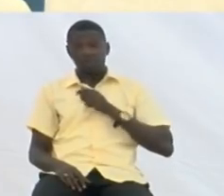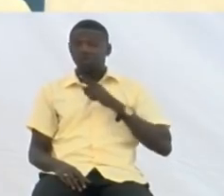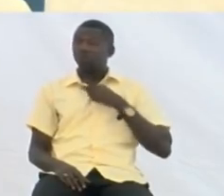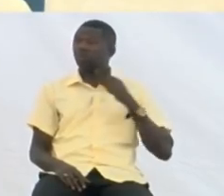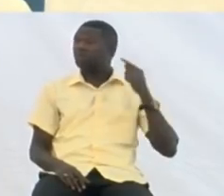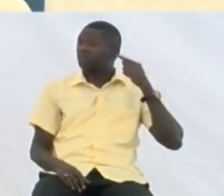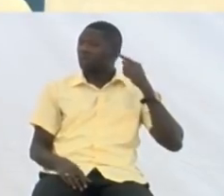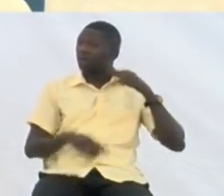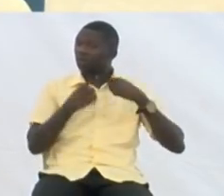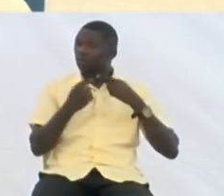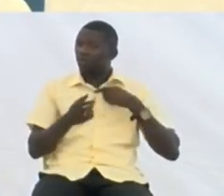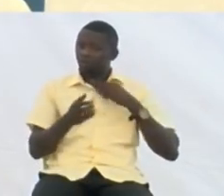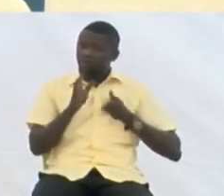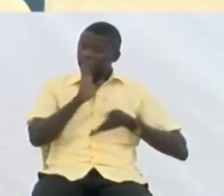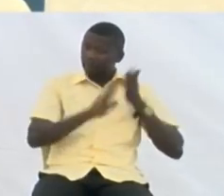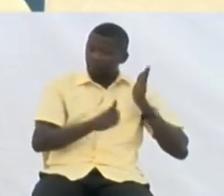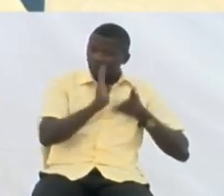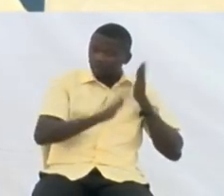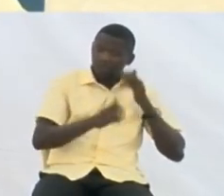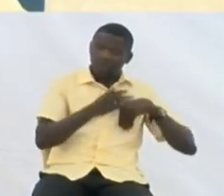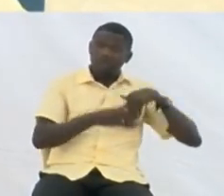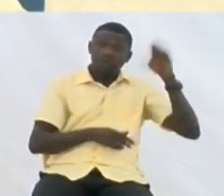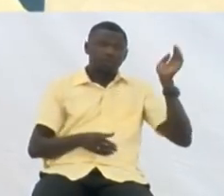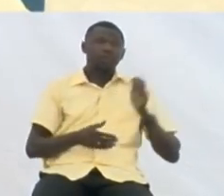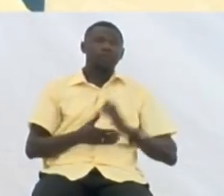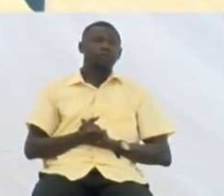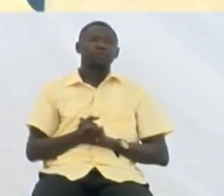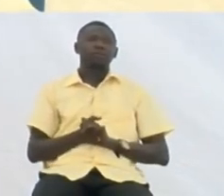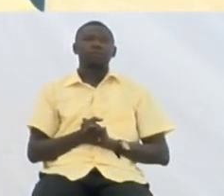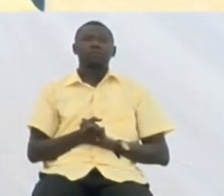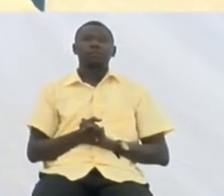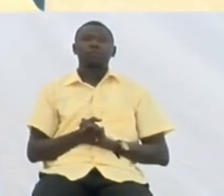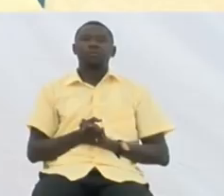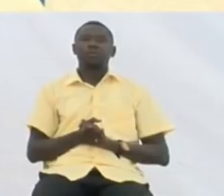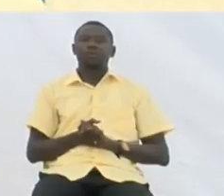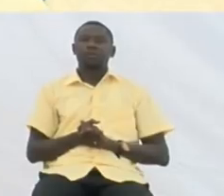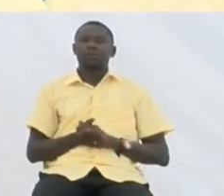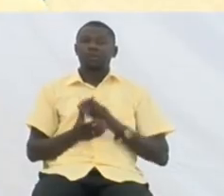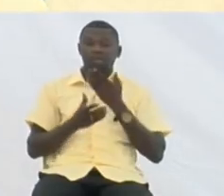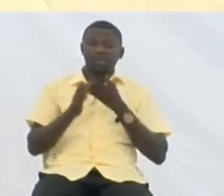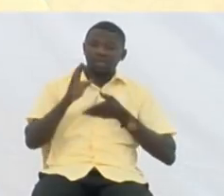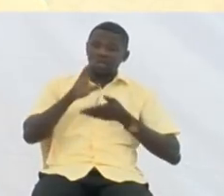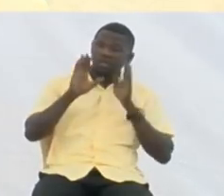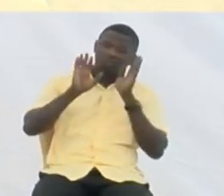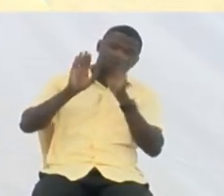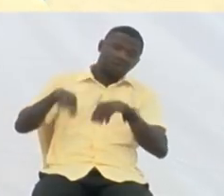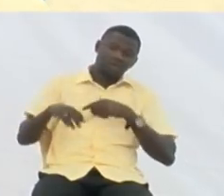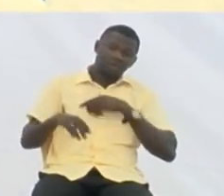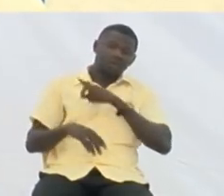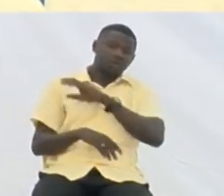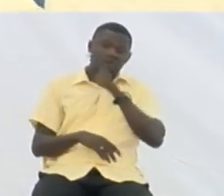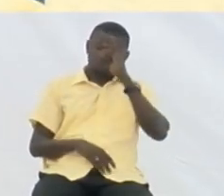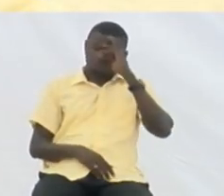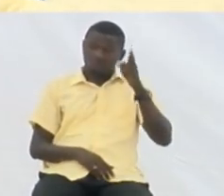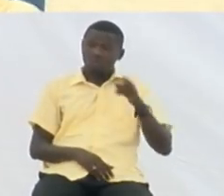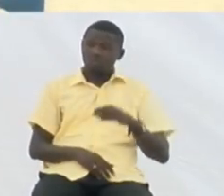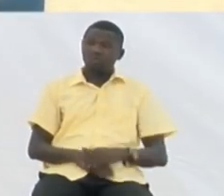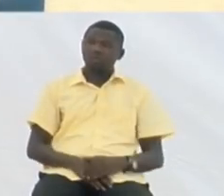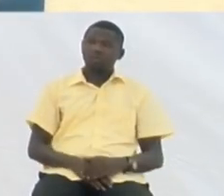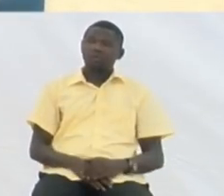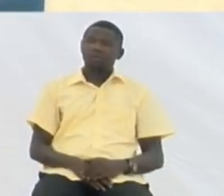afraid, scared, when they had the message, they ran away. They left their homes. We were seated